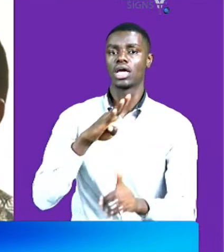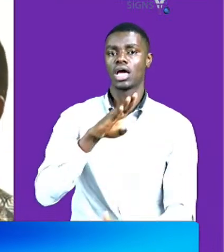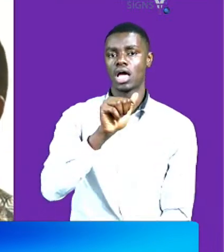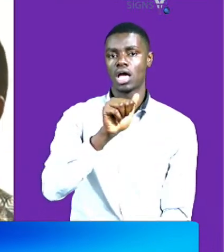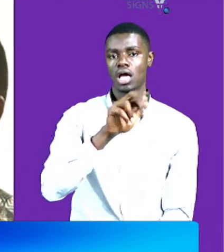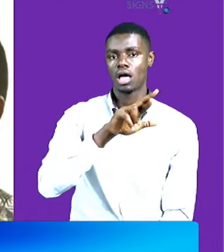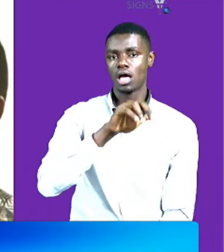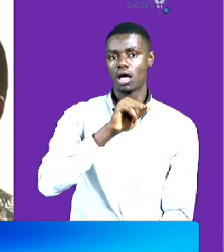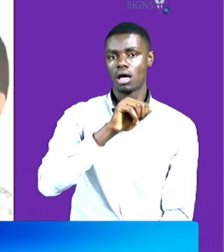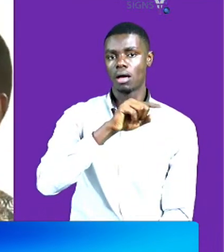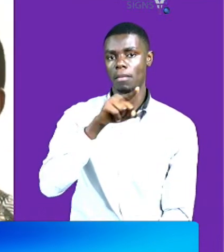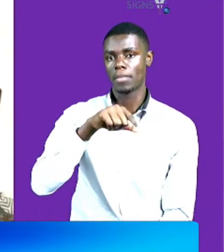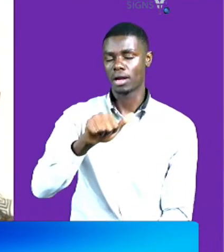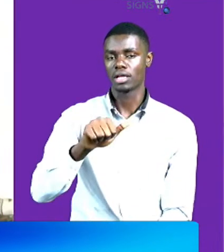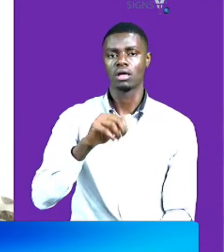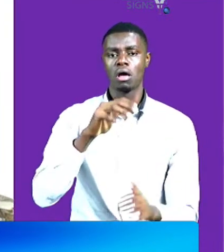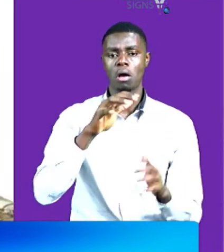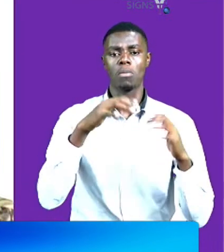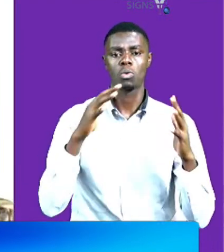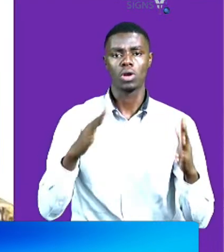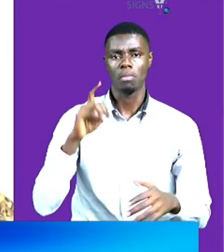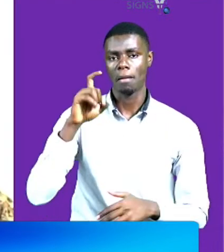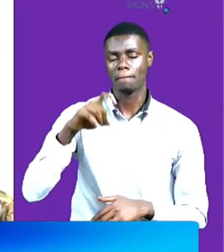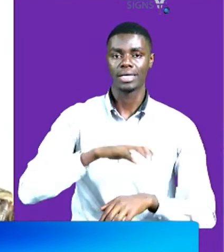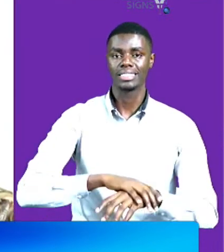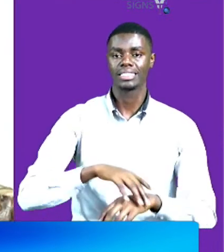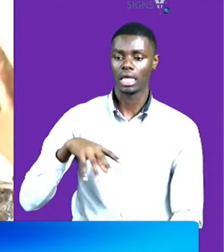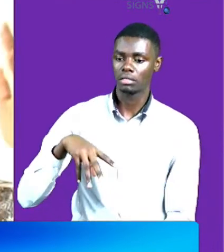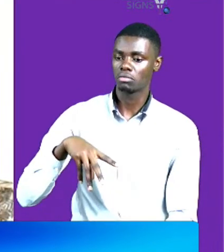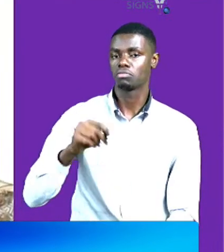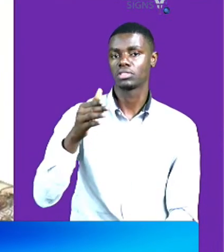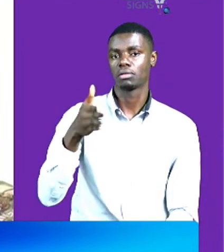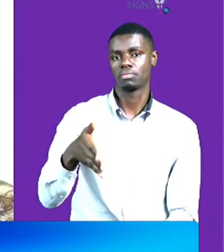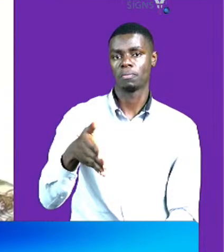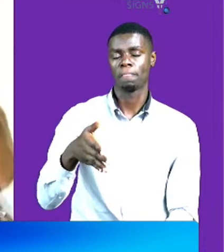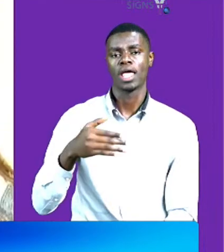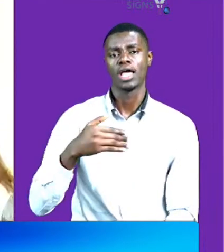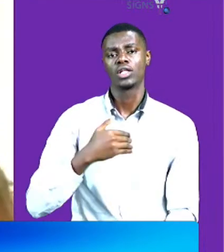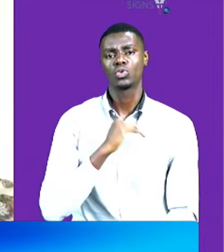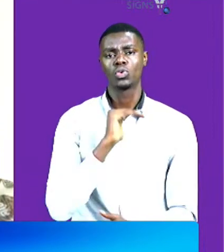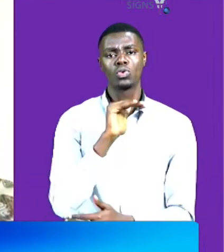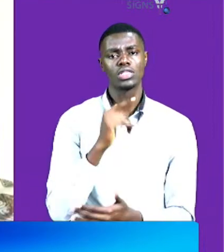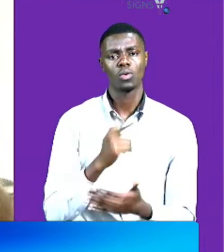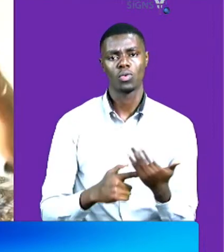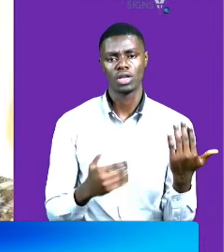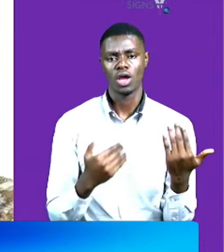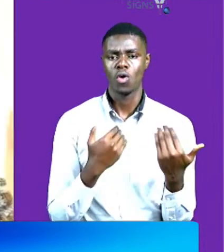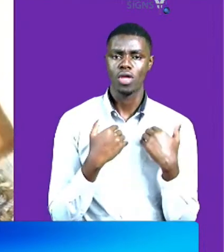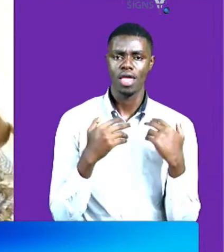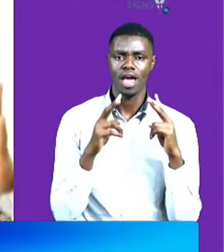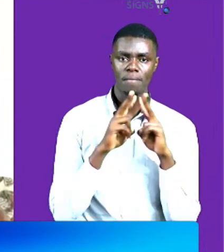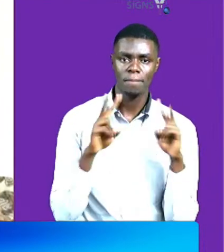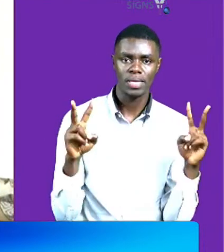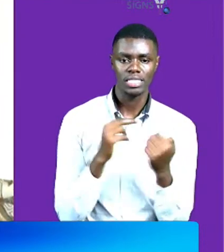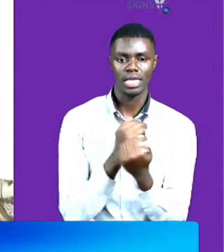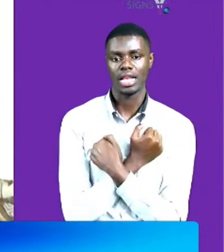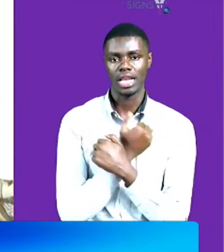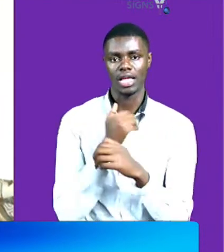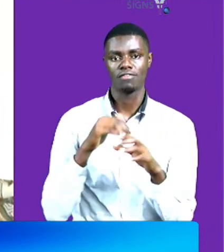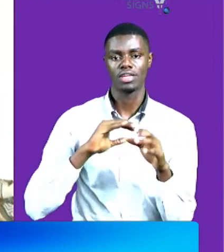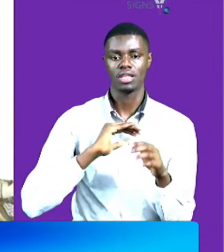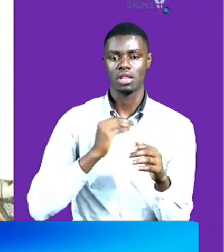wa Mhwea apate mbolea hapa Mhwea. Ile tu tunaomba ni tuwe na amani na upendo katika nchi